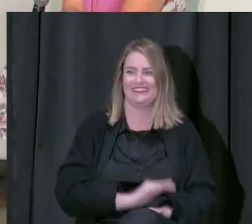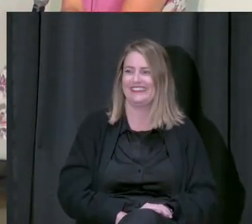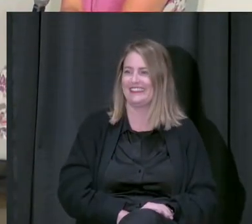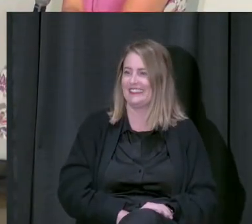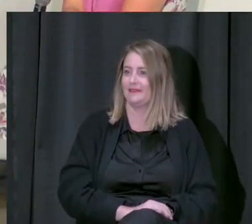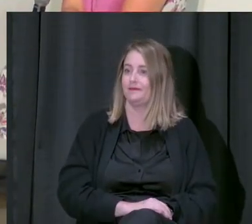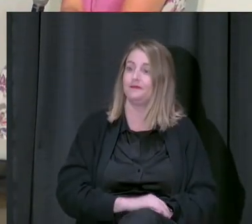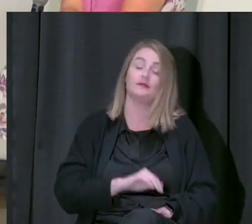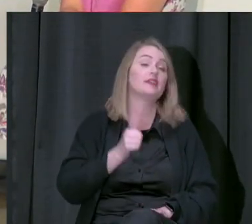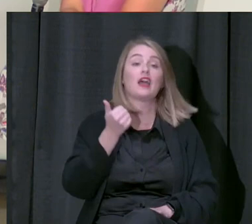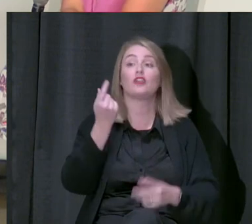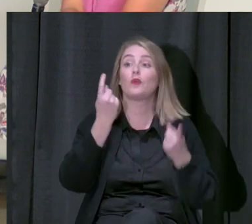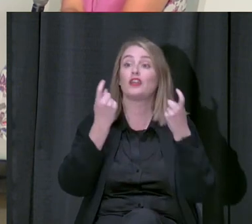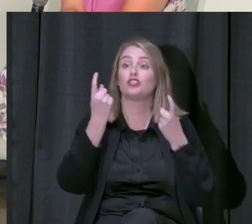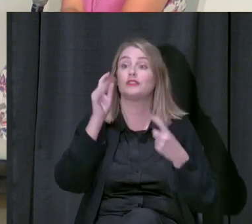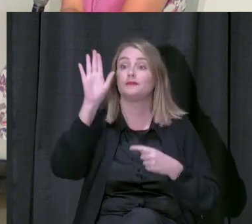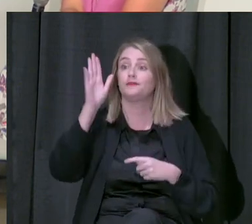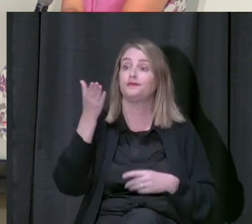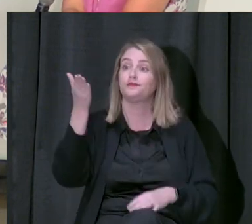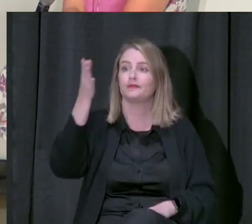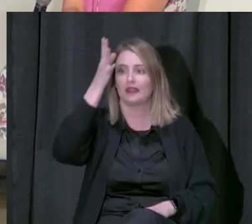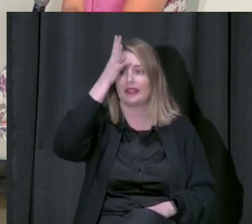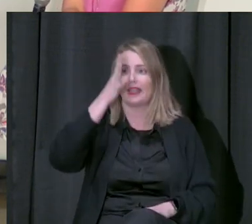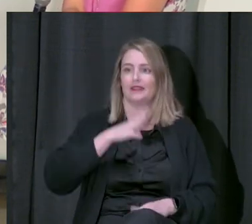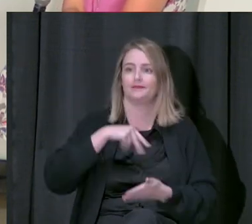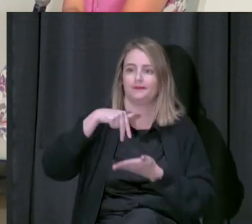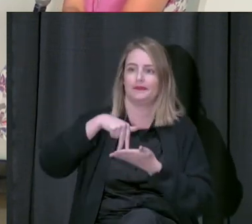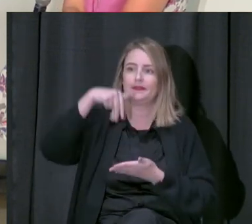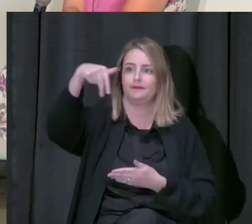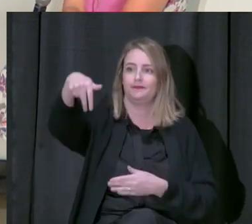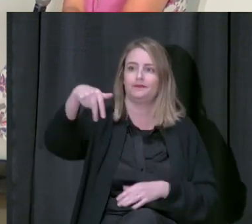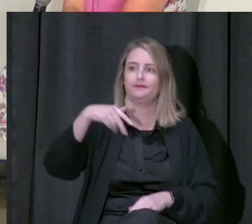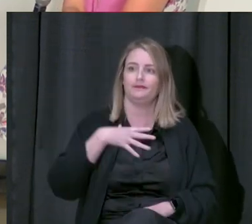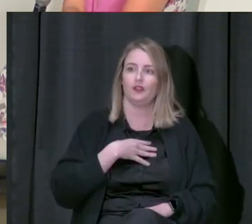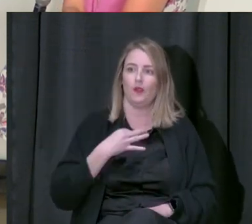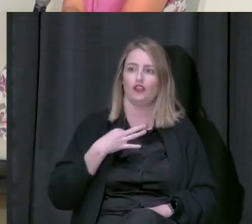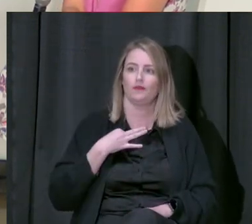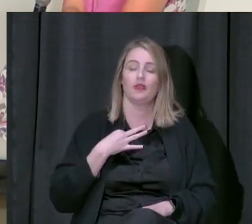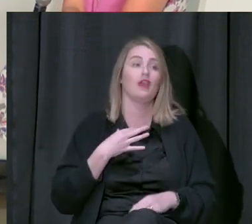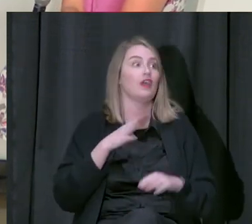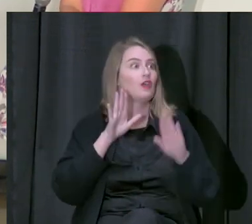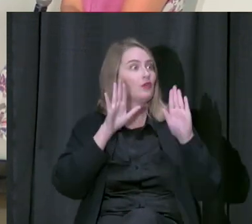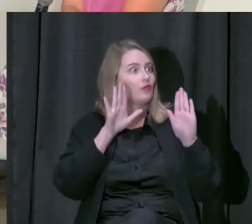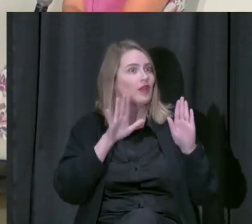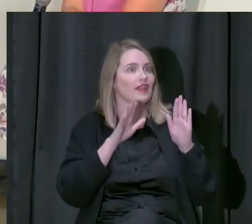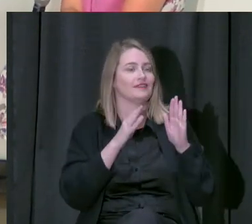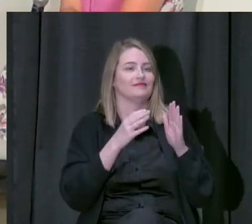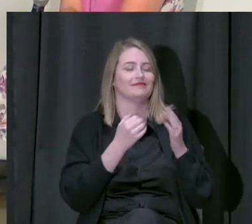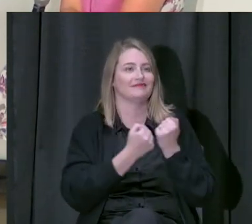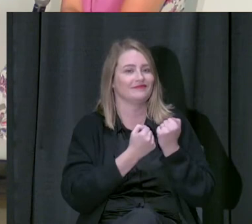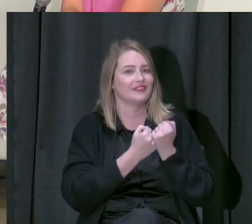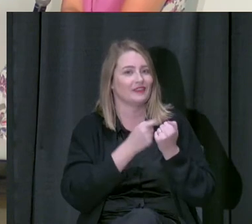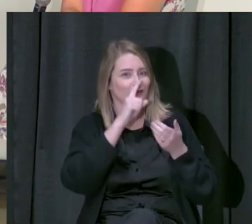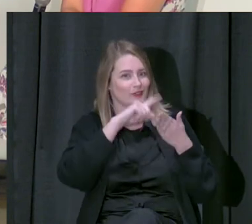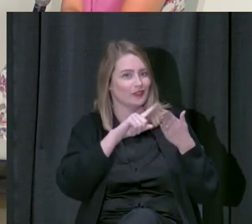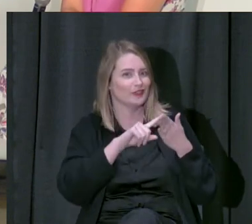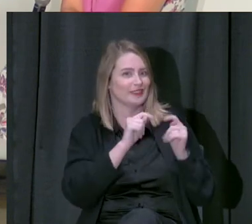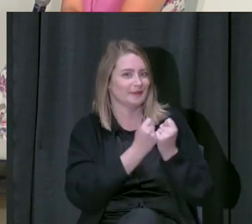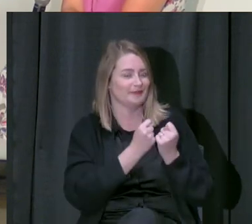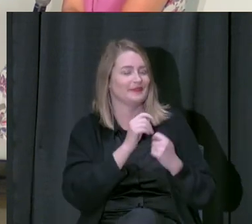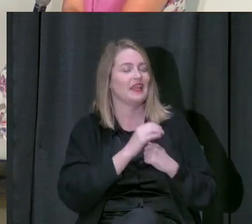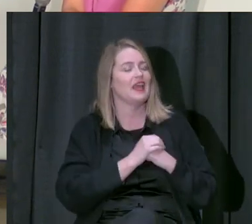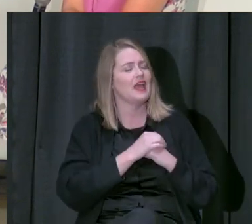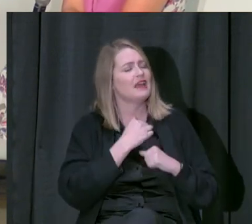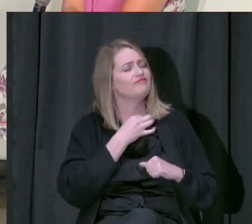Other questions? Yeah. Hi, great fan of CVS Inclusive Research Team. Curious